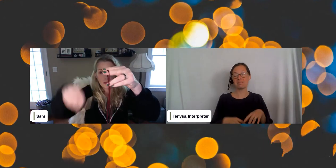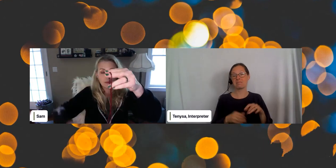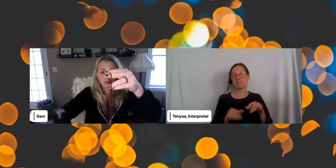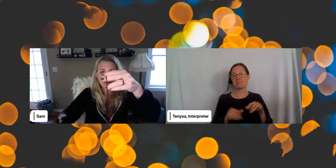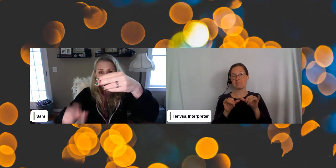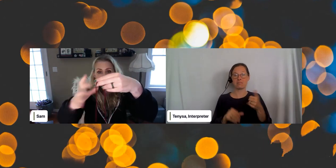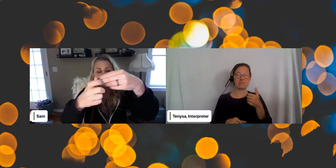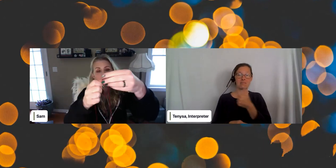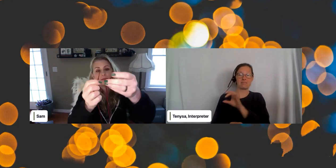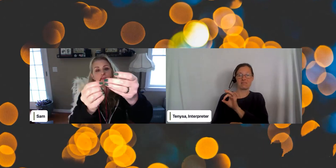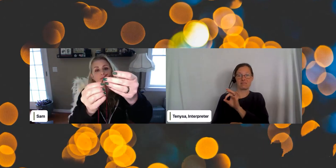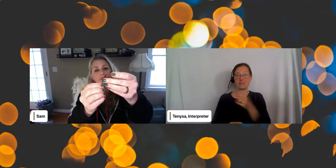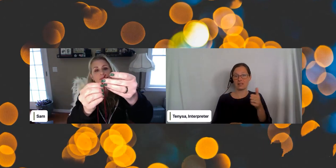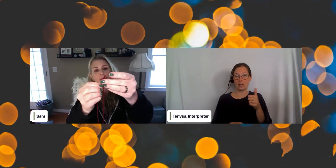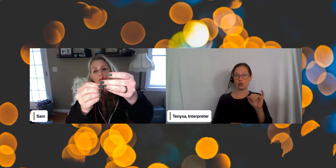1.